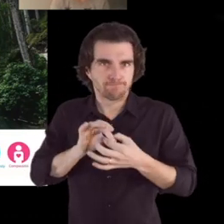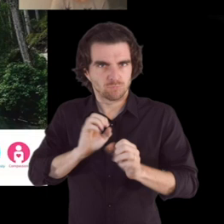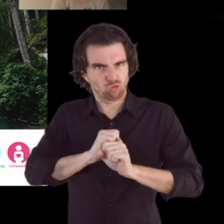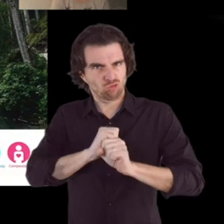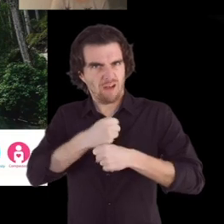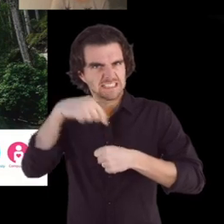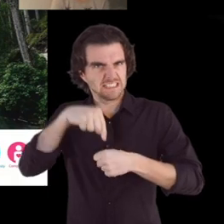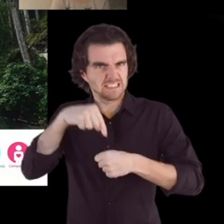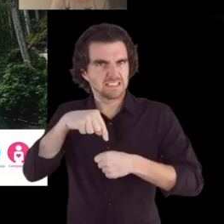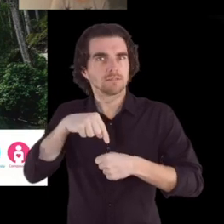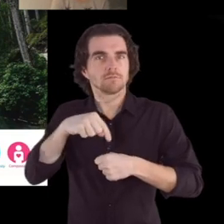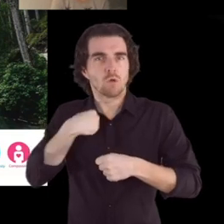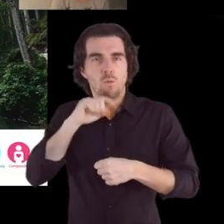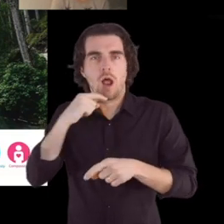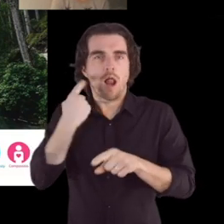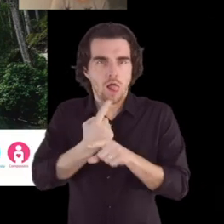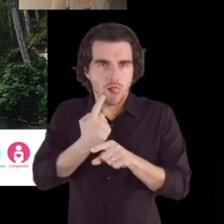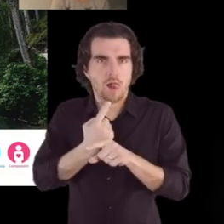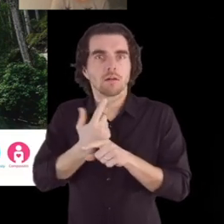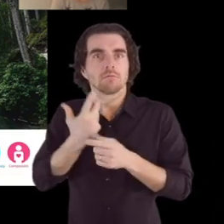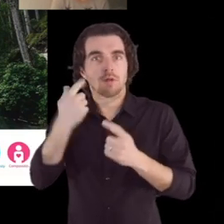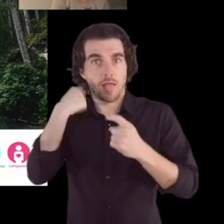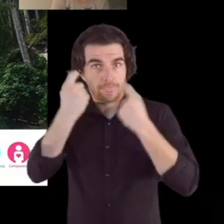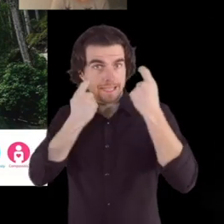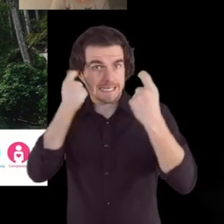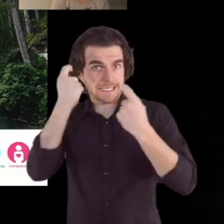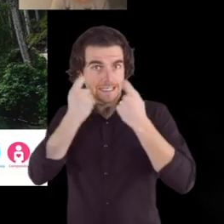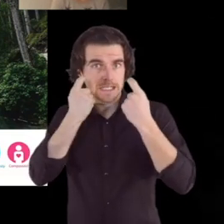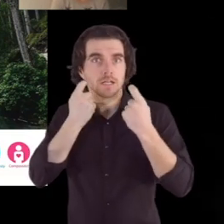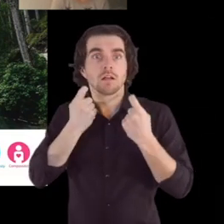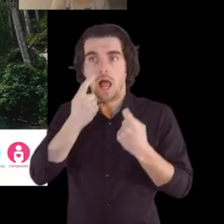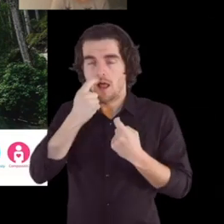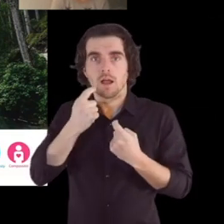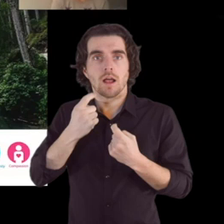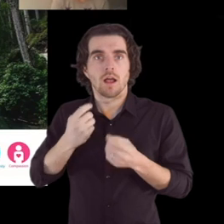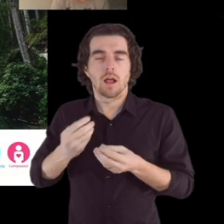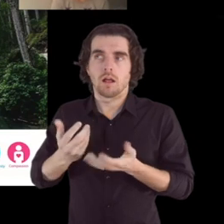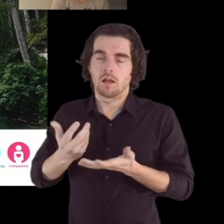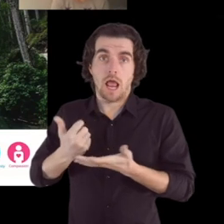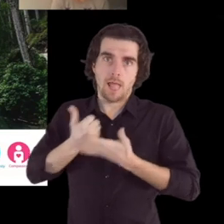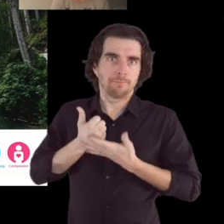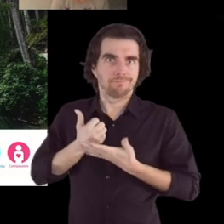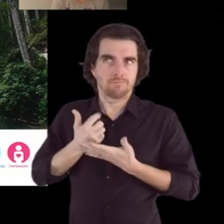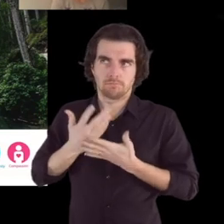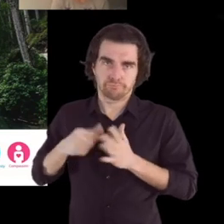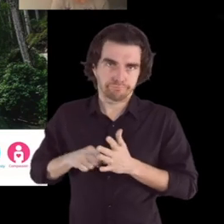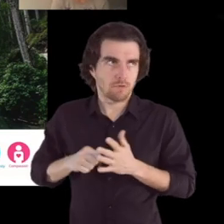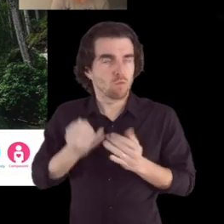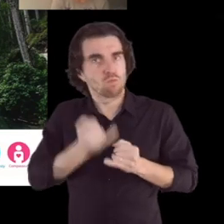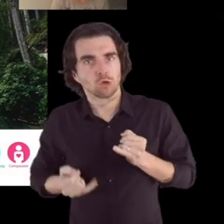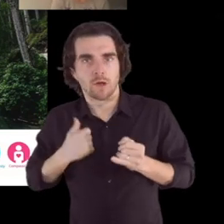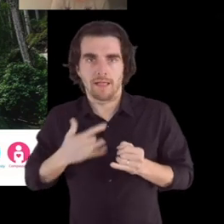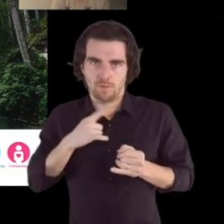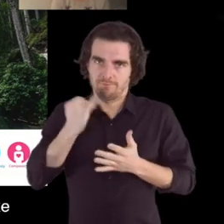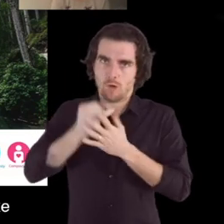stress. Then we're going to talk a little bit about how our thinking can sometimes make life a bit more difficult for us and get us into